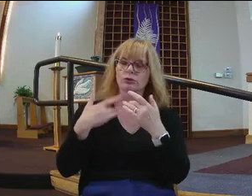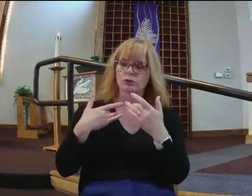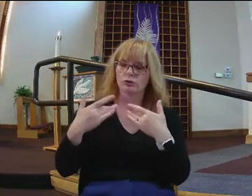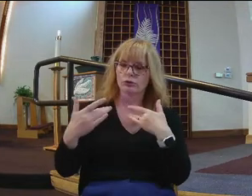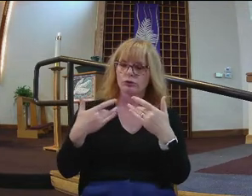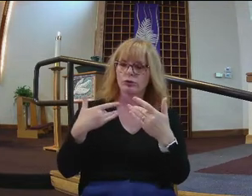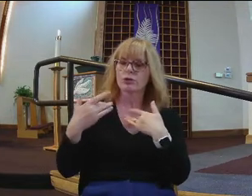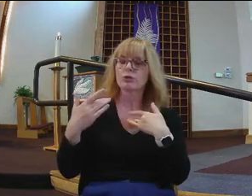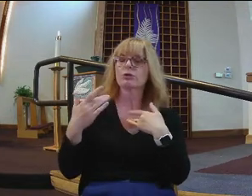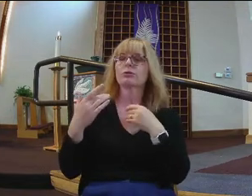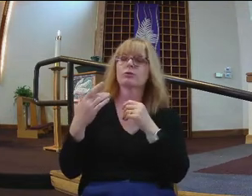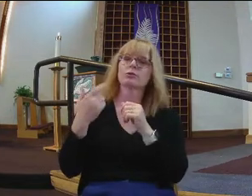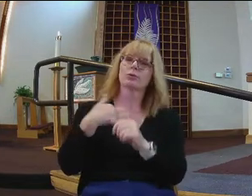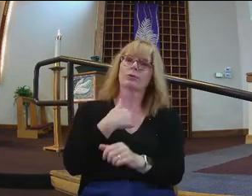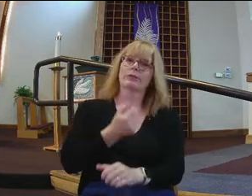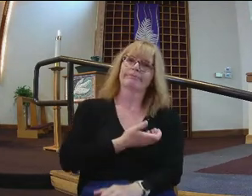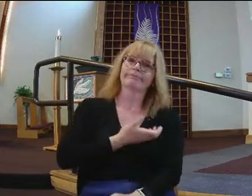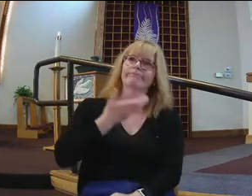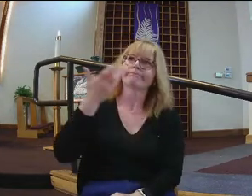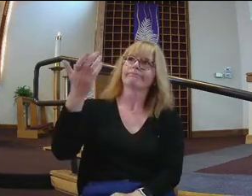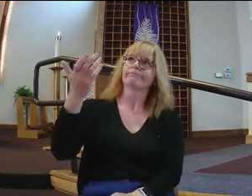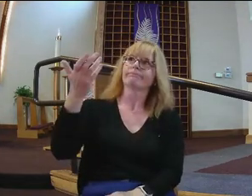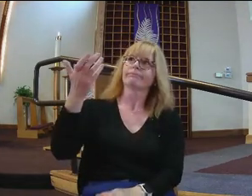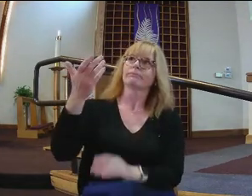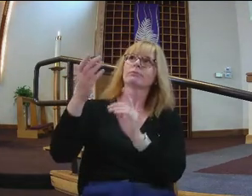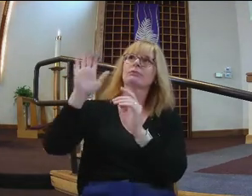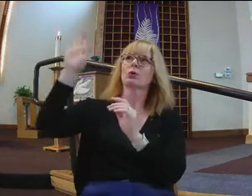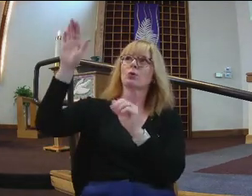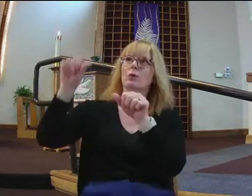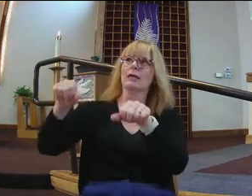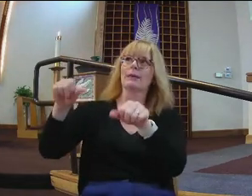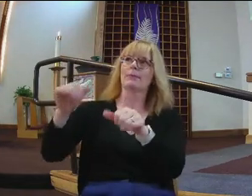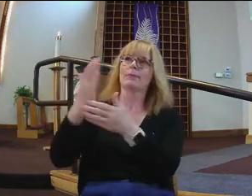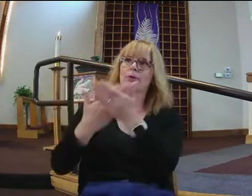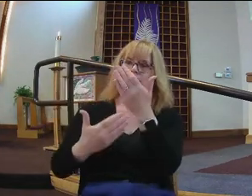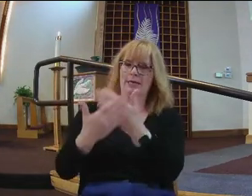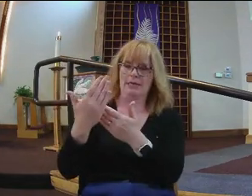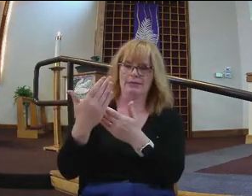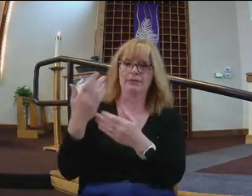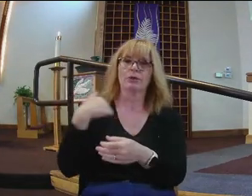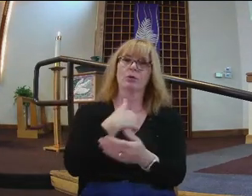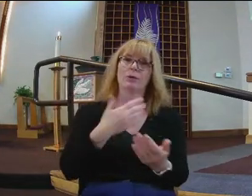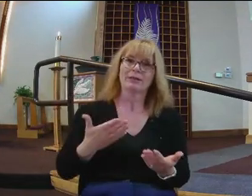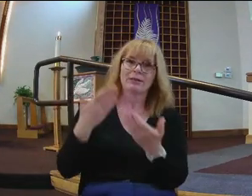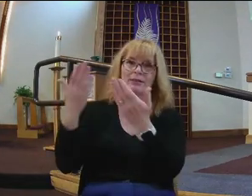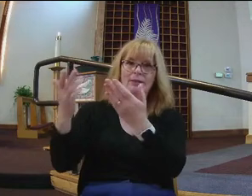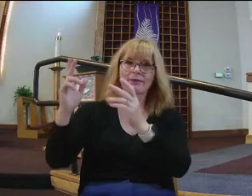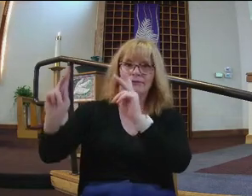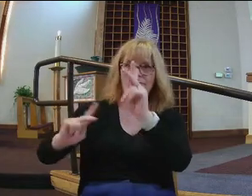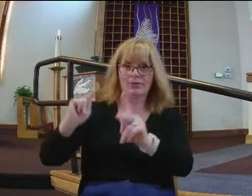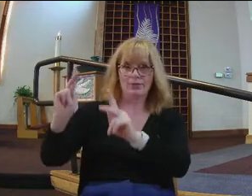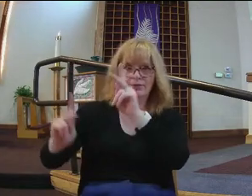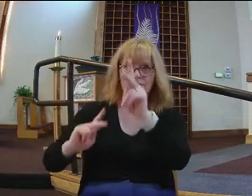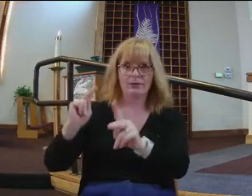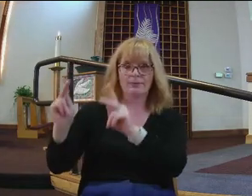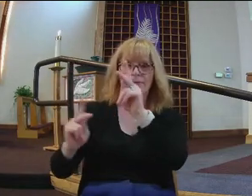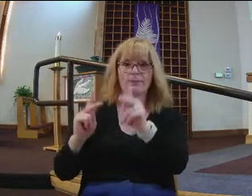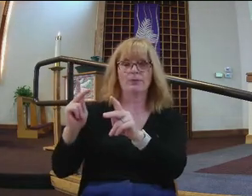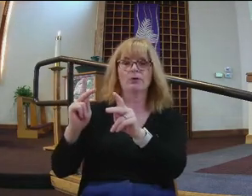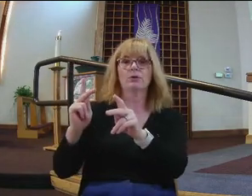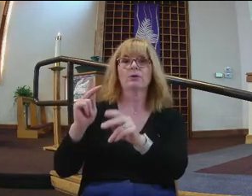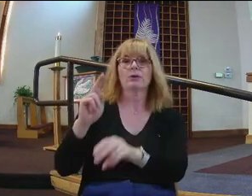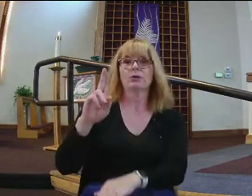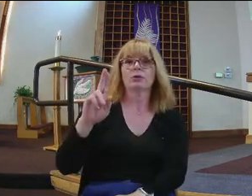people and situations on our hearts to more capable hands. We lift up to you the people of Haiti,